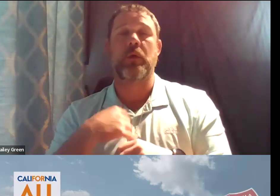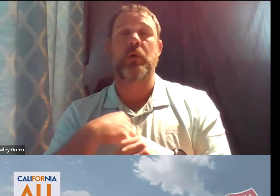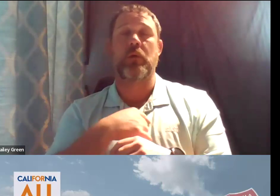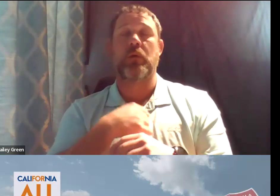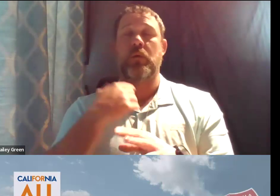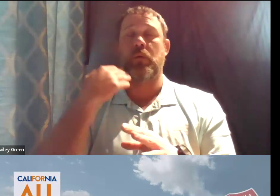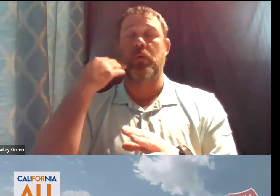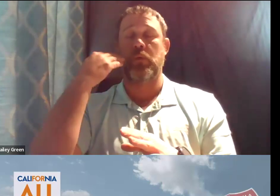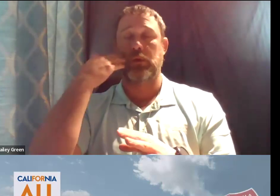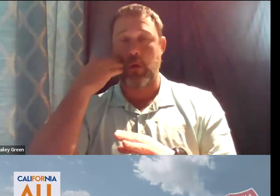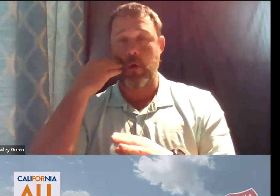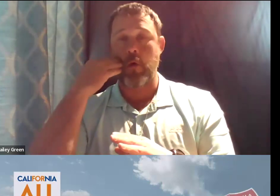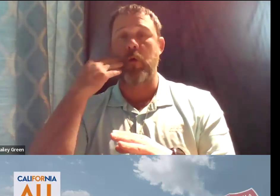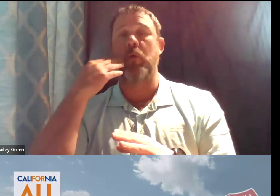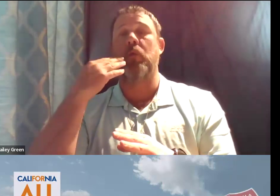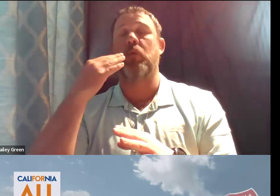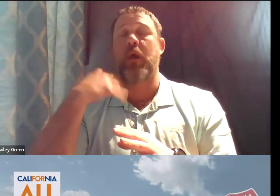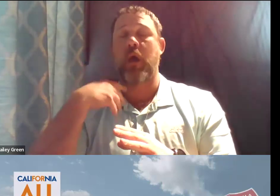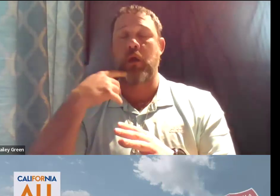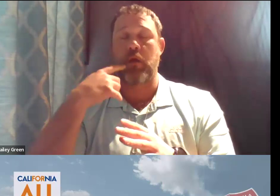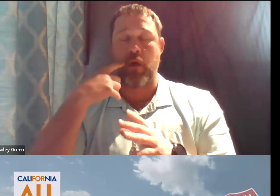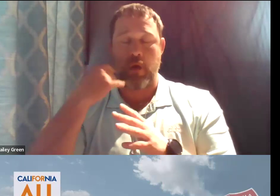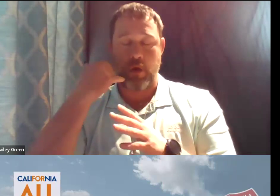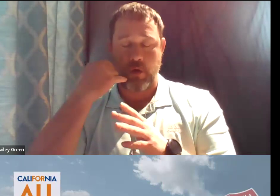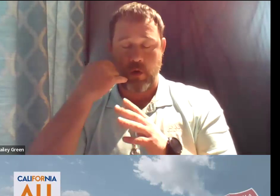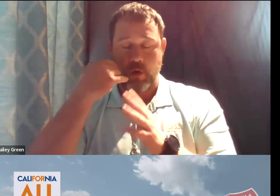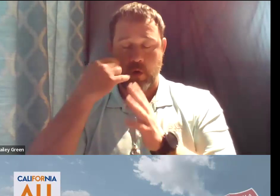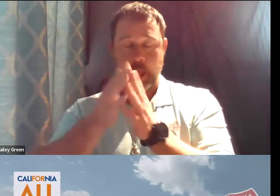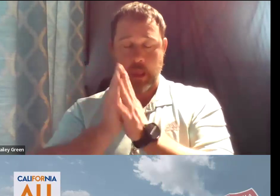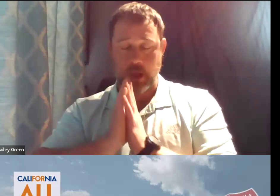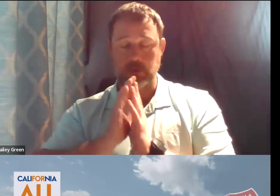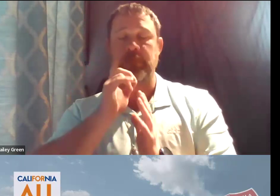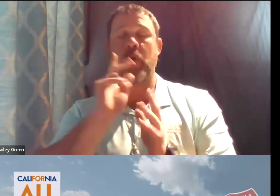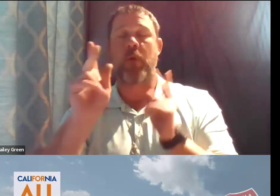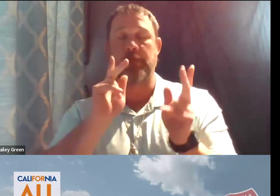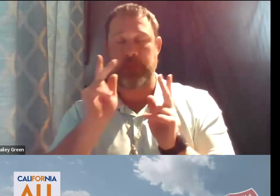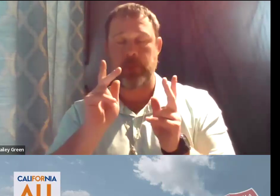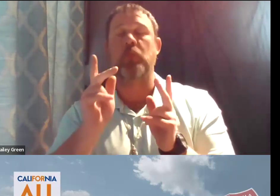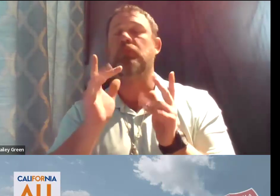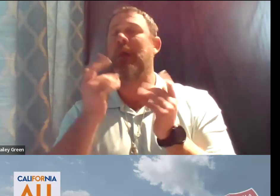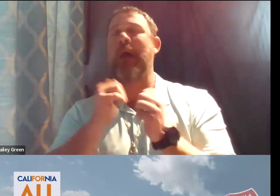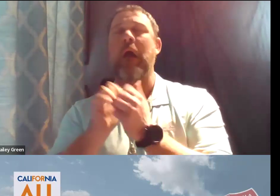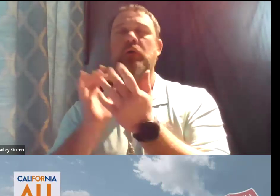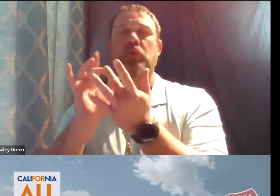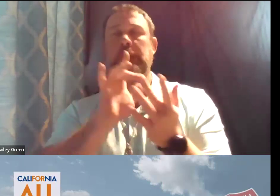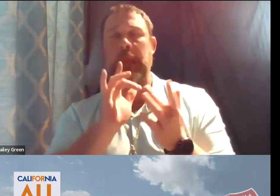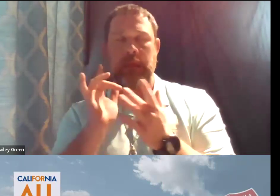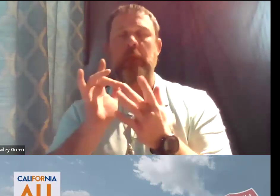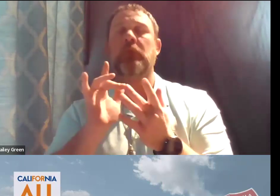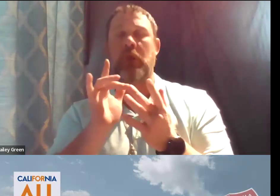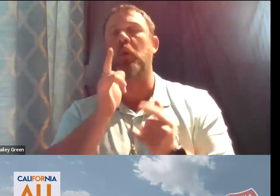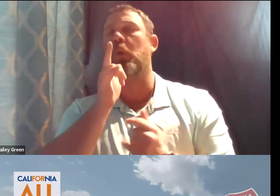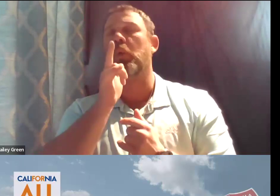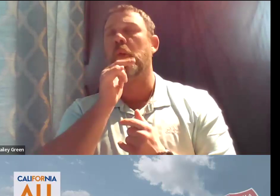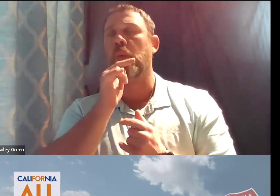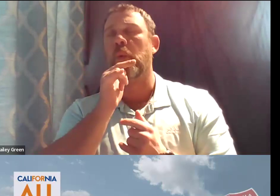know that there was a call for folks to want to have a way to connect with one another and to know who